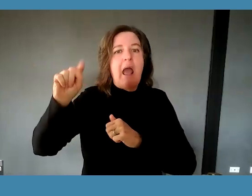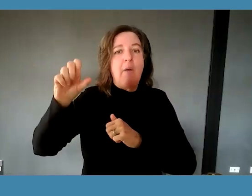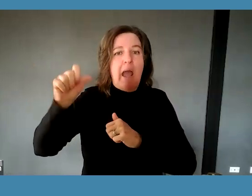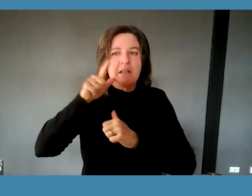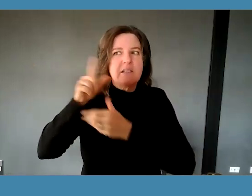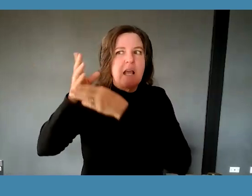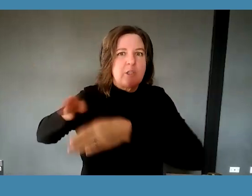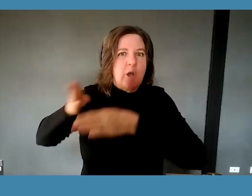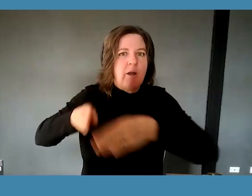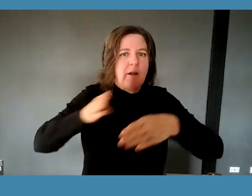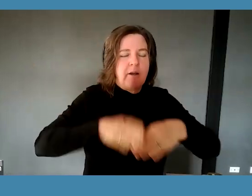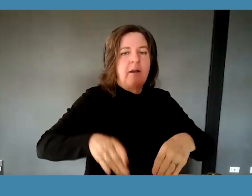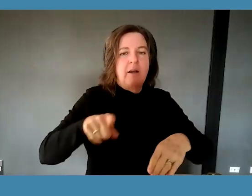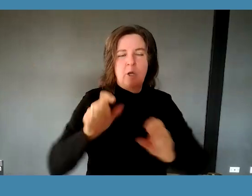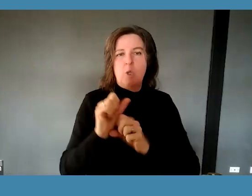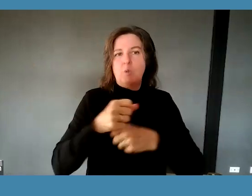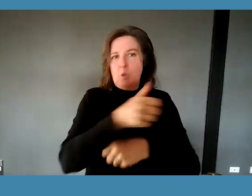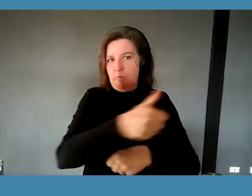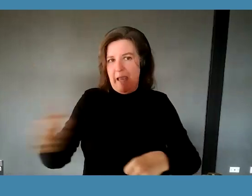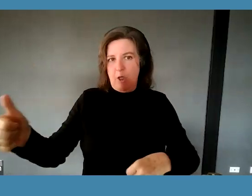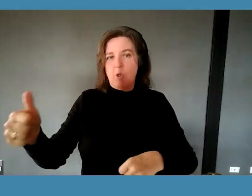help and make yourself eligible.